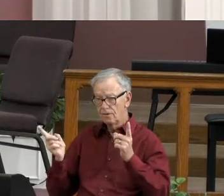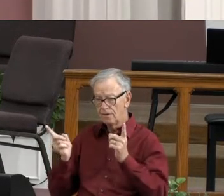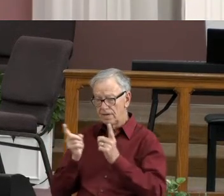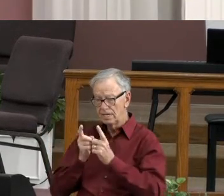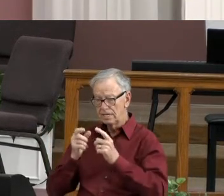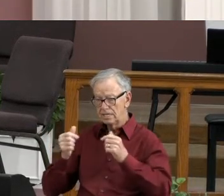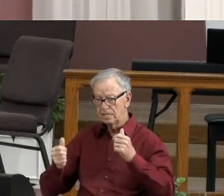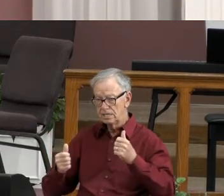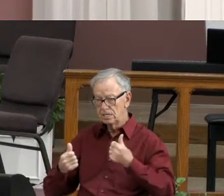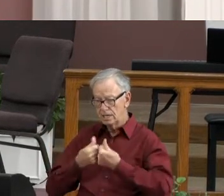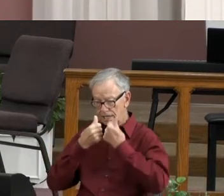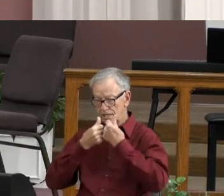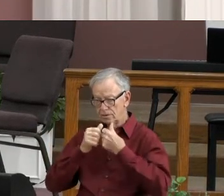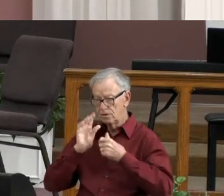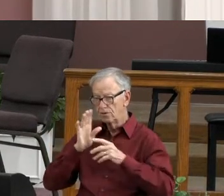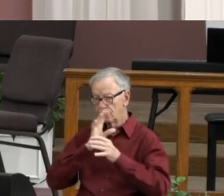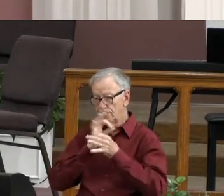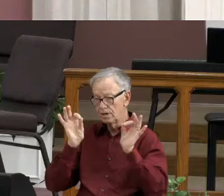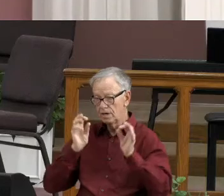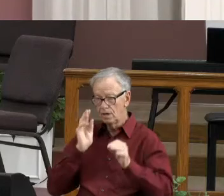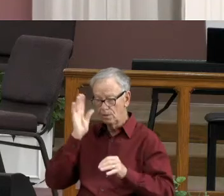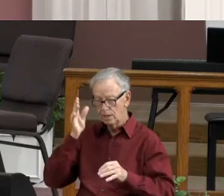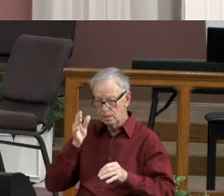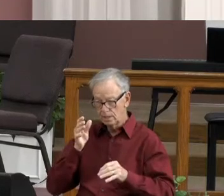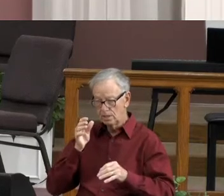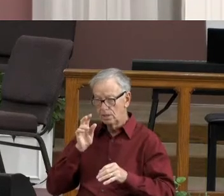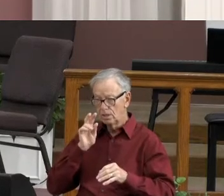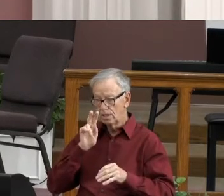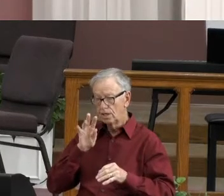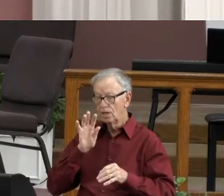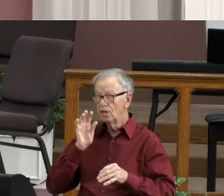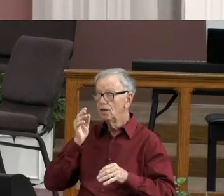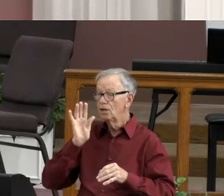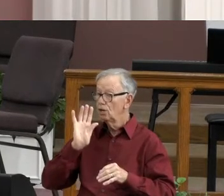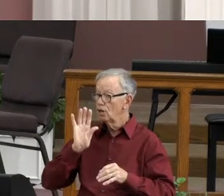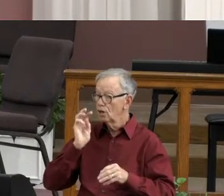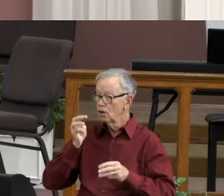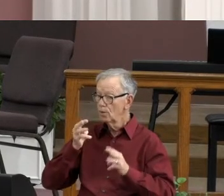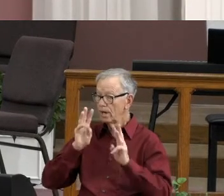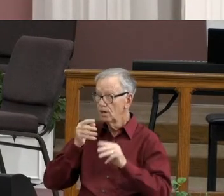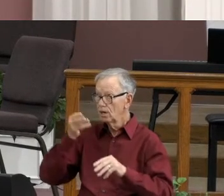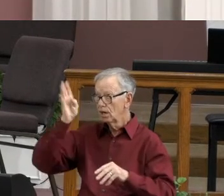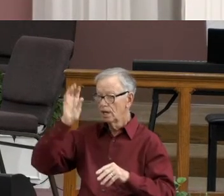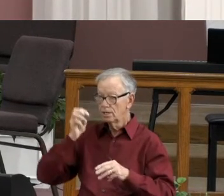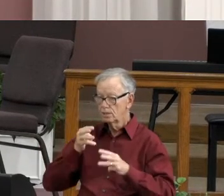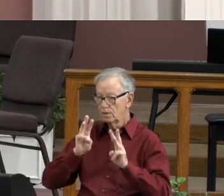it your way or God's way, I want you to look at what the end result of this situation is.